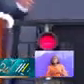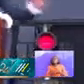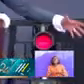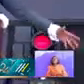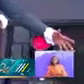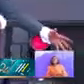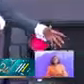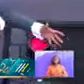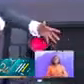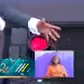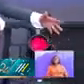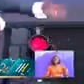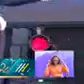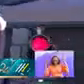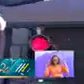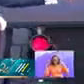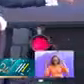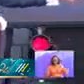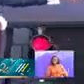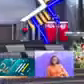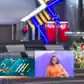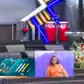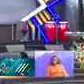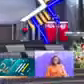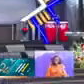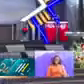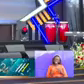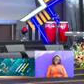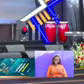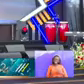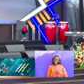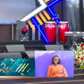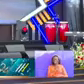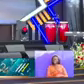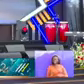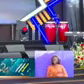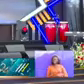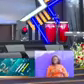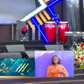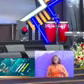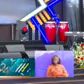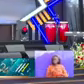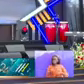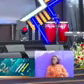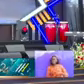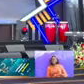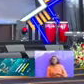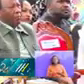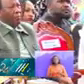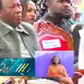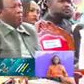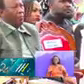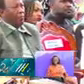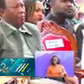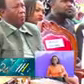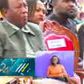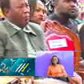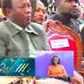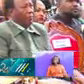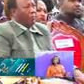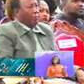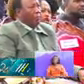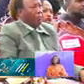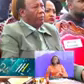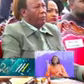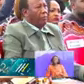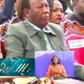addictions they must come to an end the Lord is seeking for a holy vessel the move of God is the move of a holy God